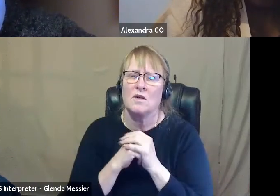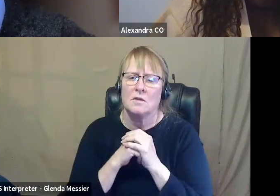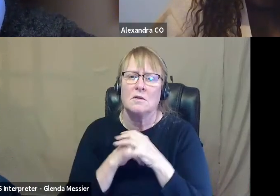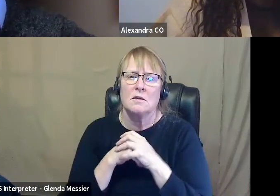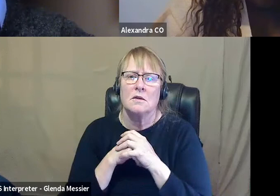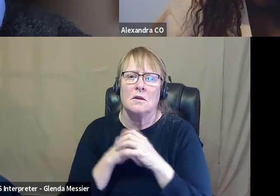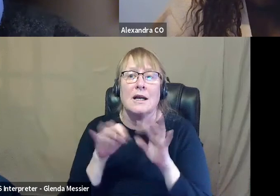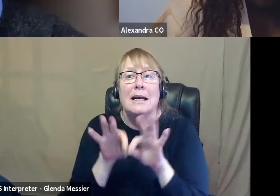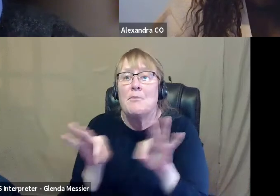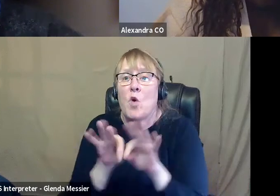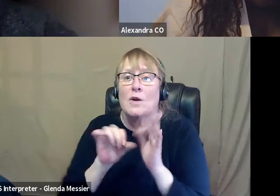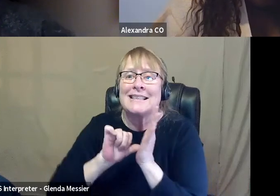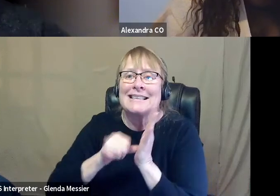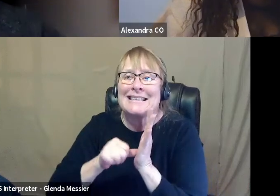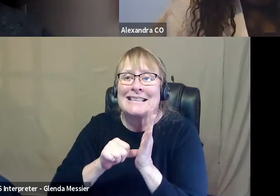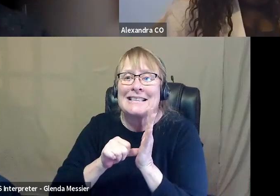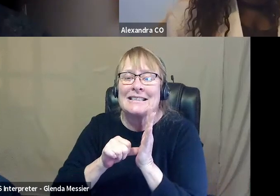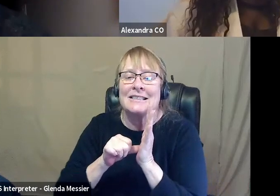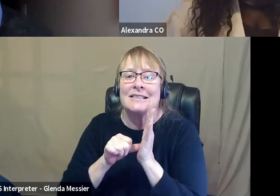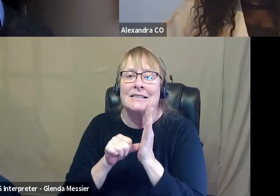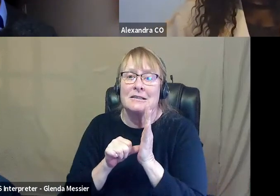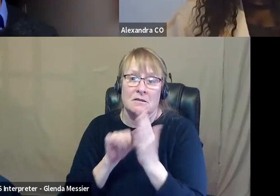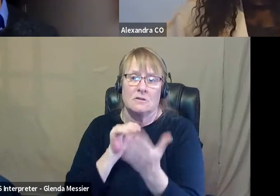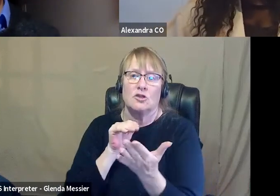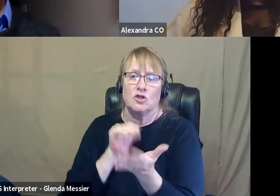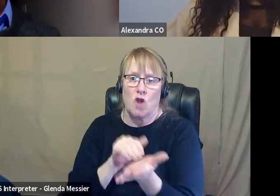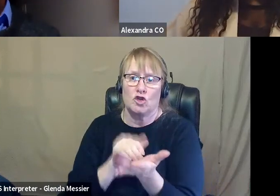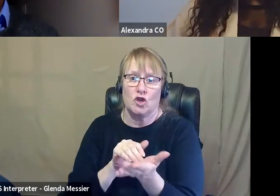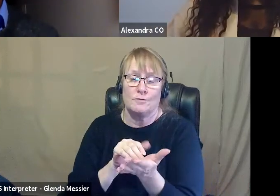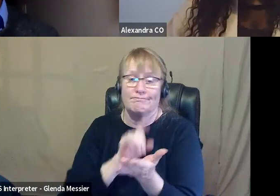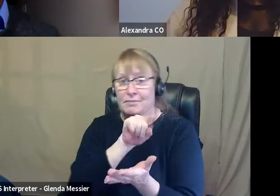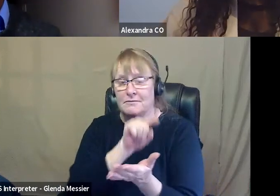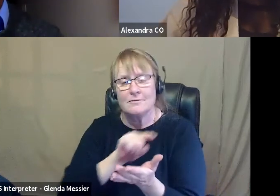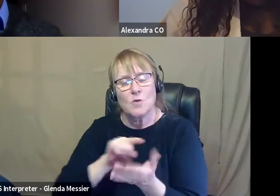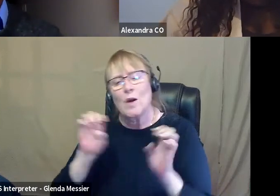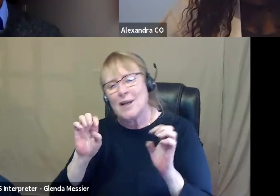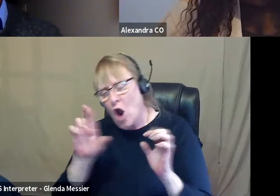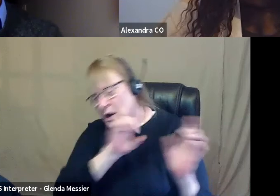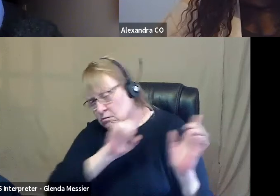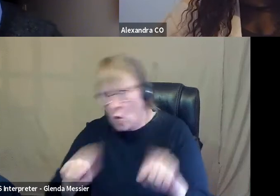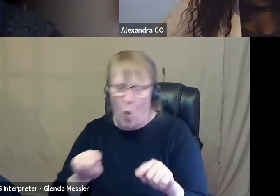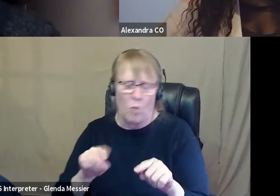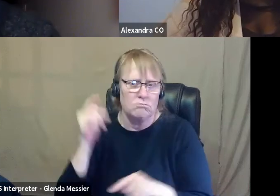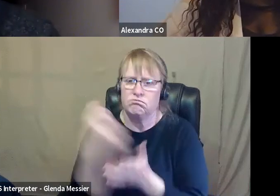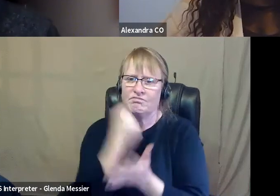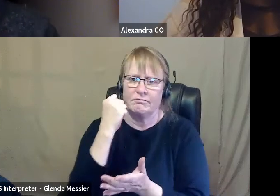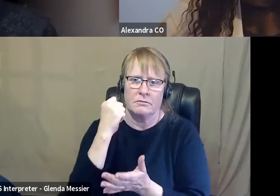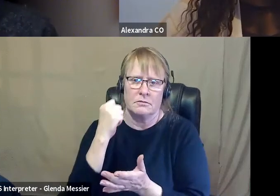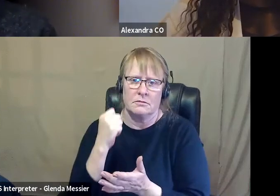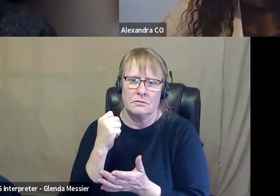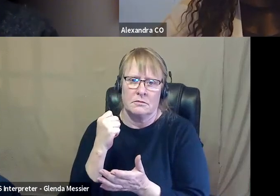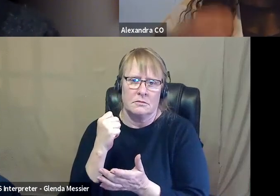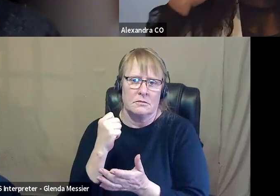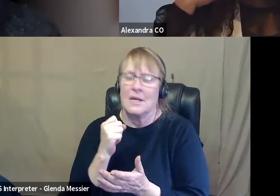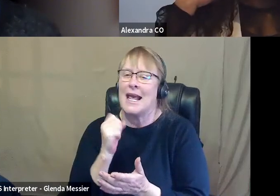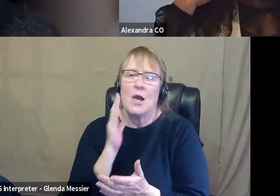important thing is just to be in touch with your family doctor or go to the emergency room as soon as you can. And it presents in a profound way.